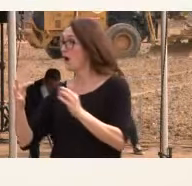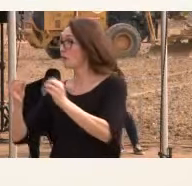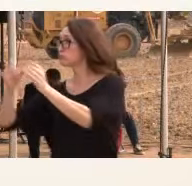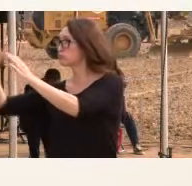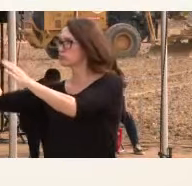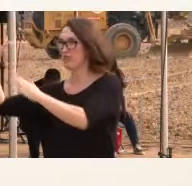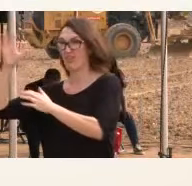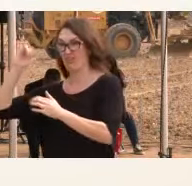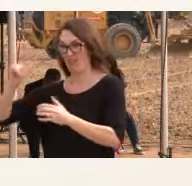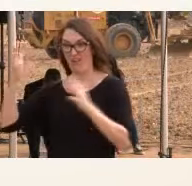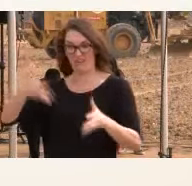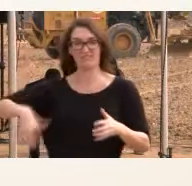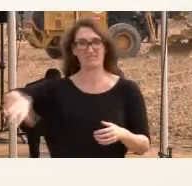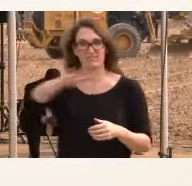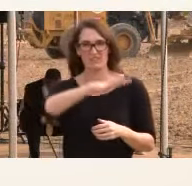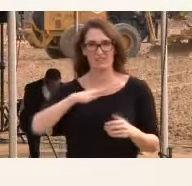Fresno,